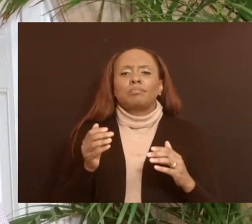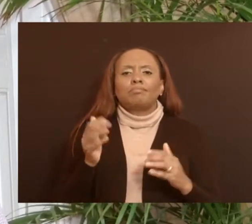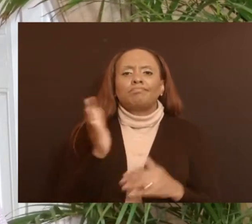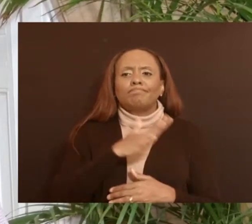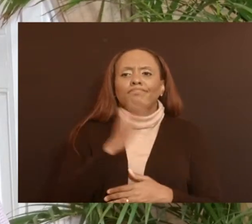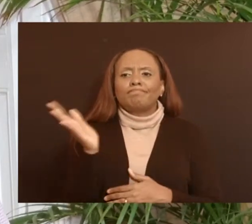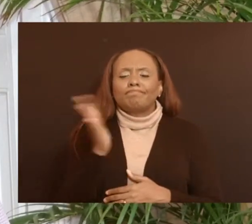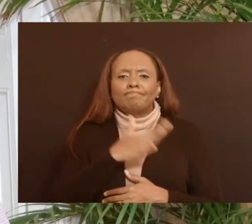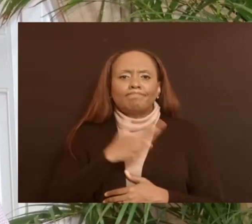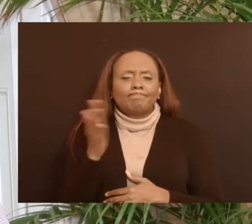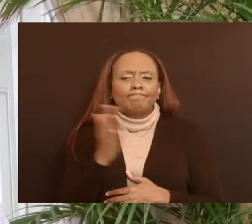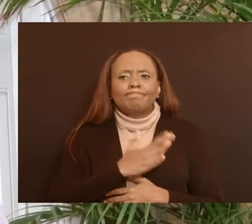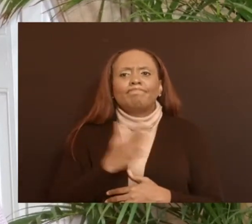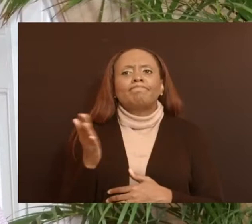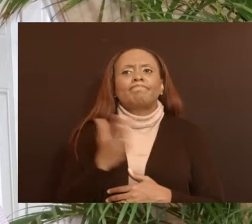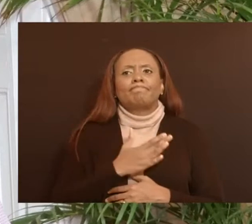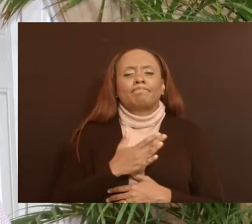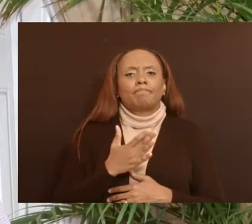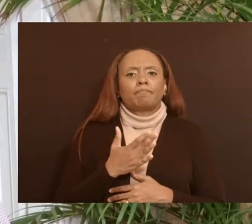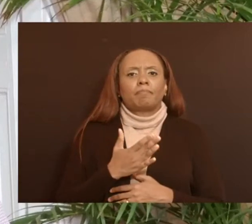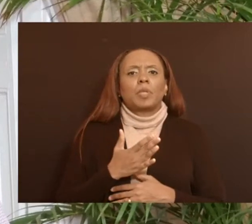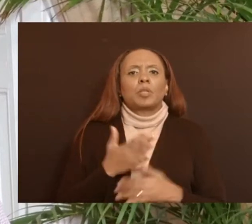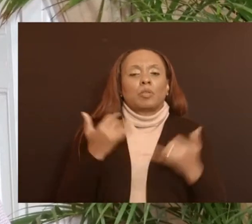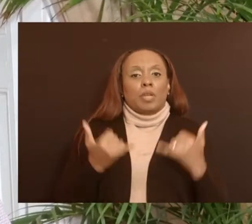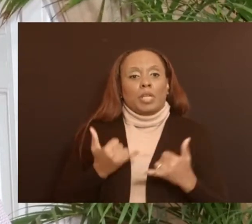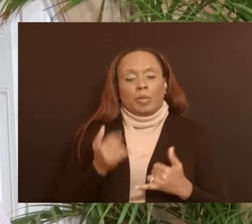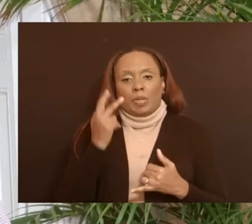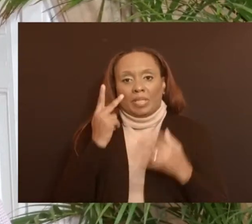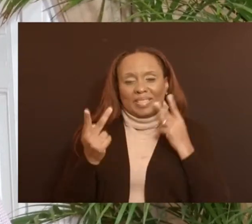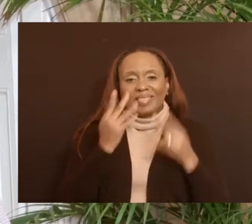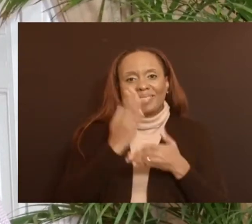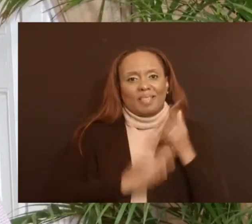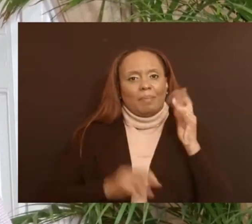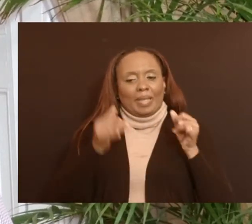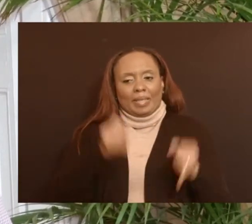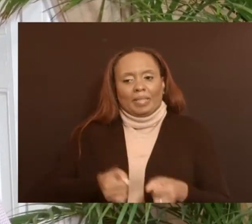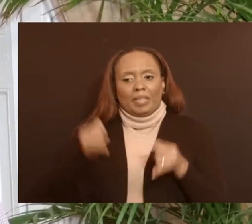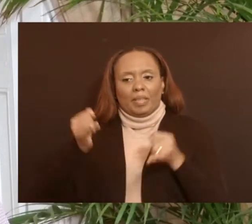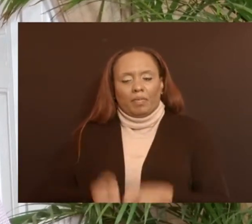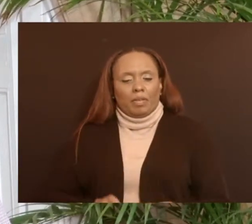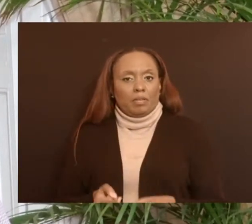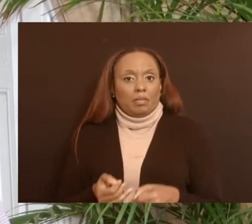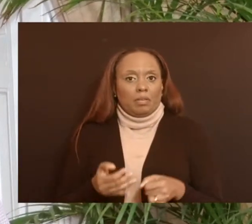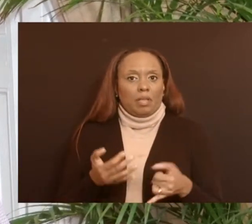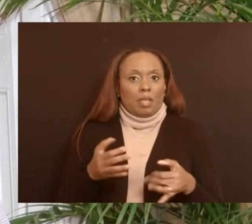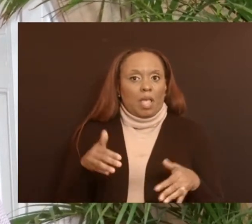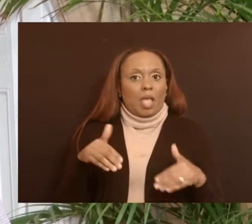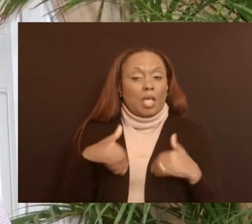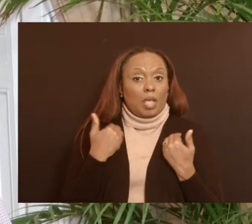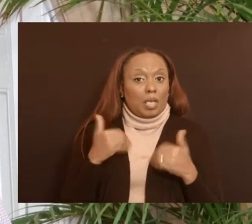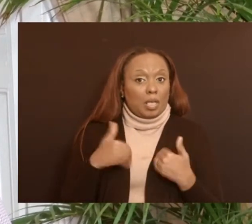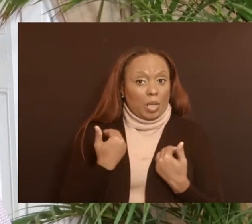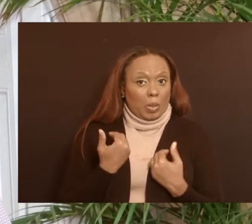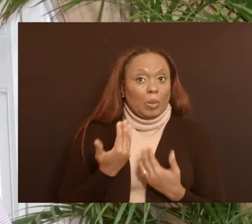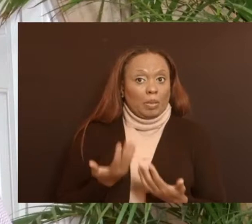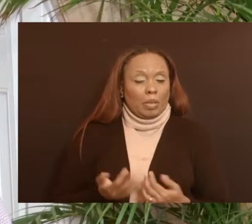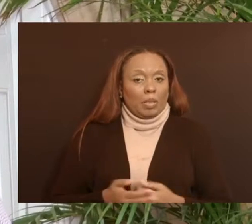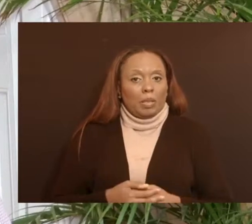bit younger at this present point in time, because many of the individuals who